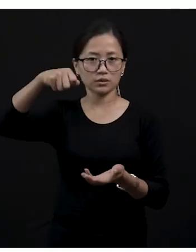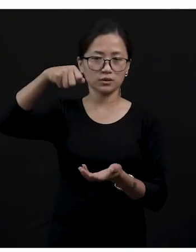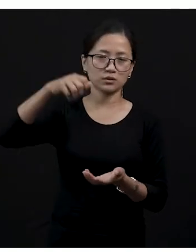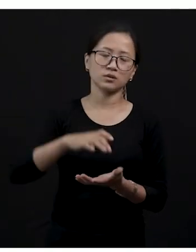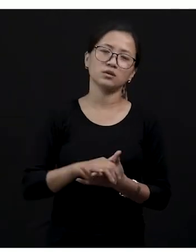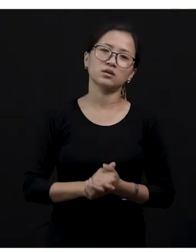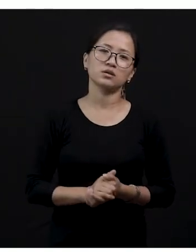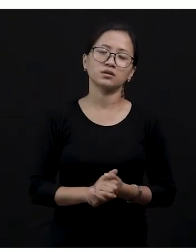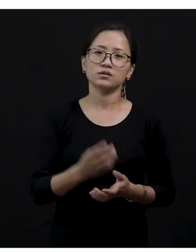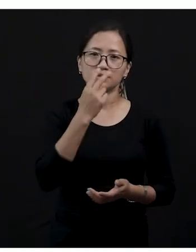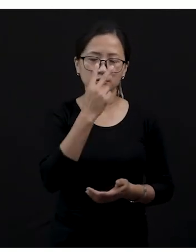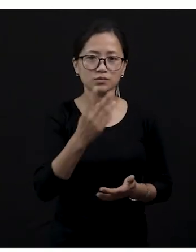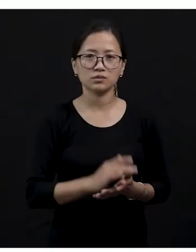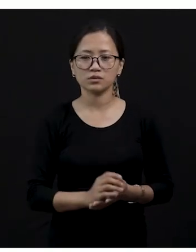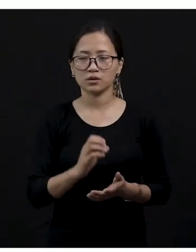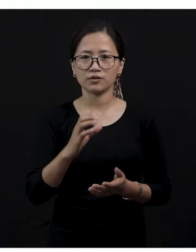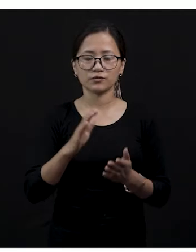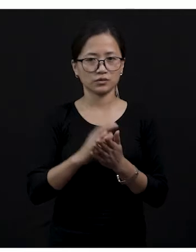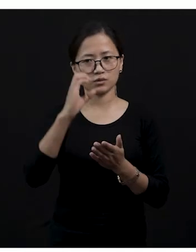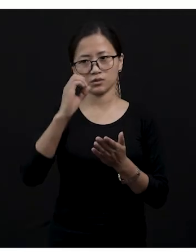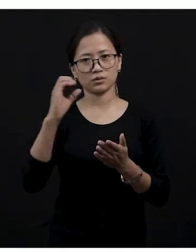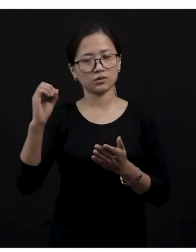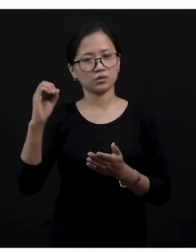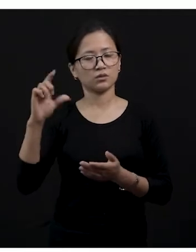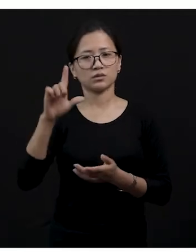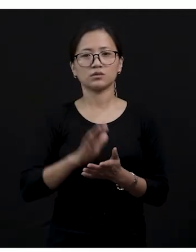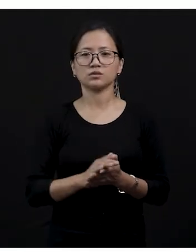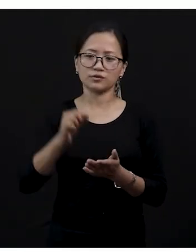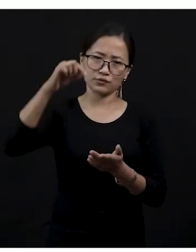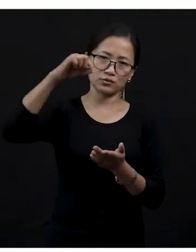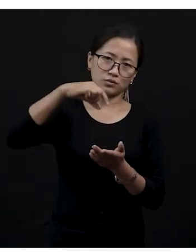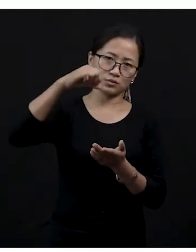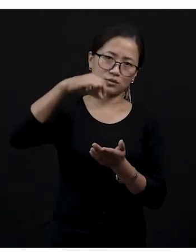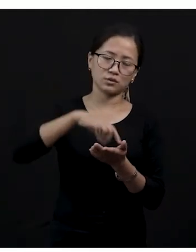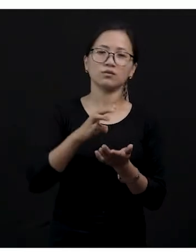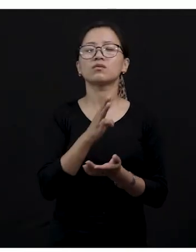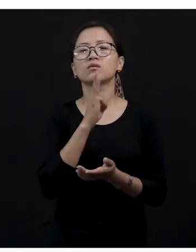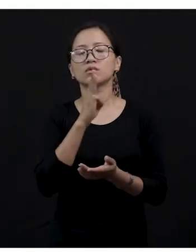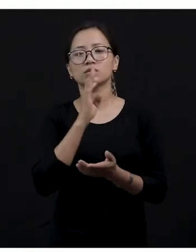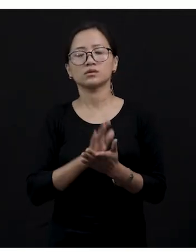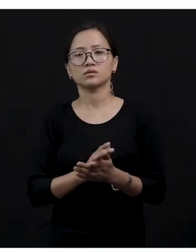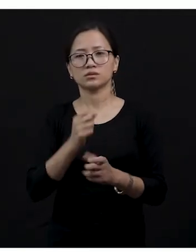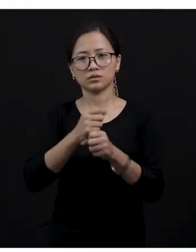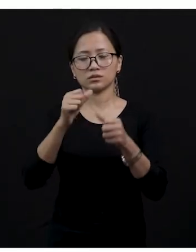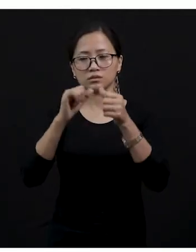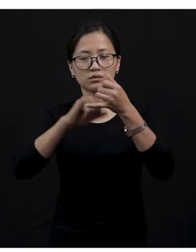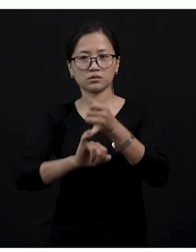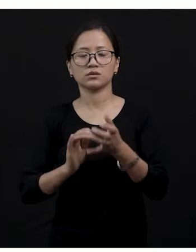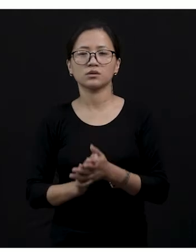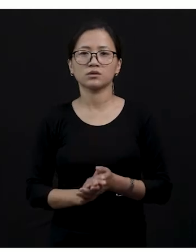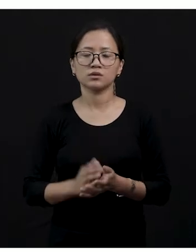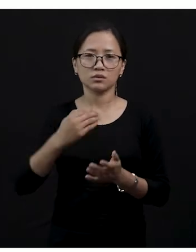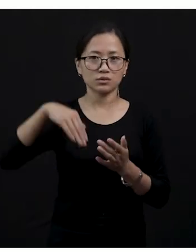take out the takana, and then you see, after cooling down, you see droplets of water, yes or no? The gas, the gas